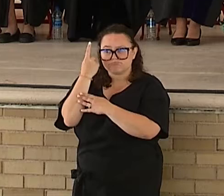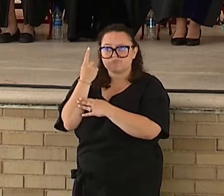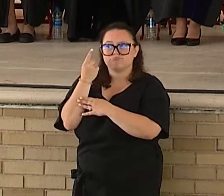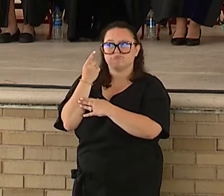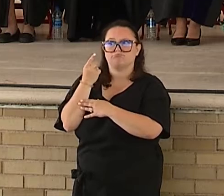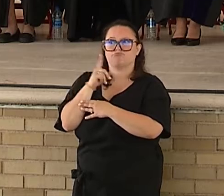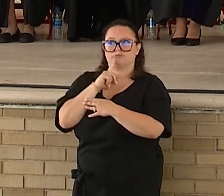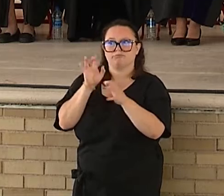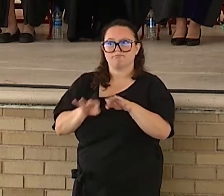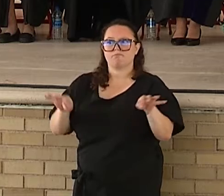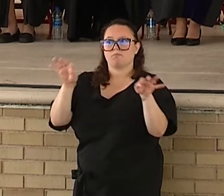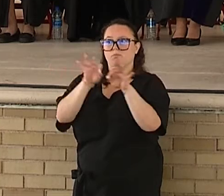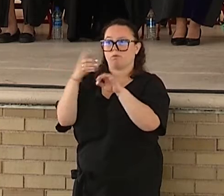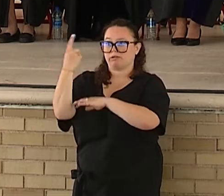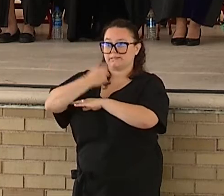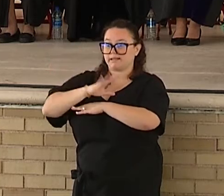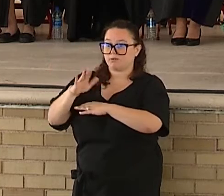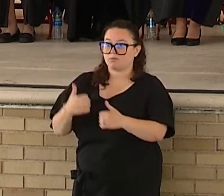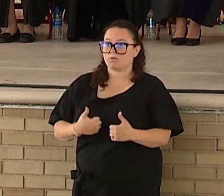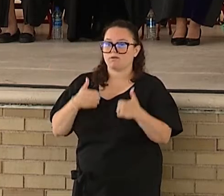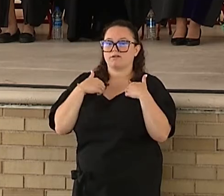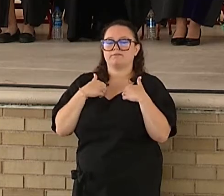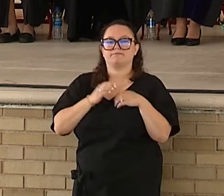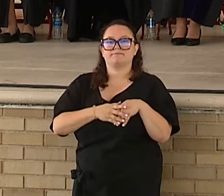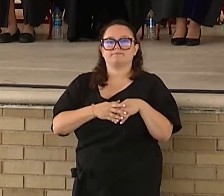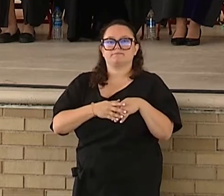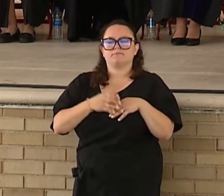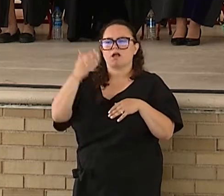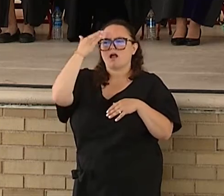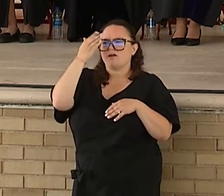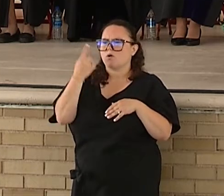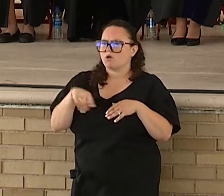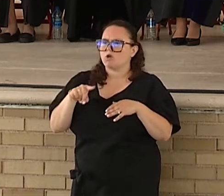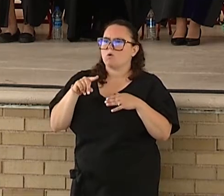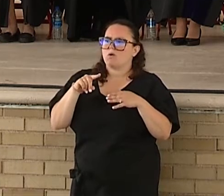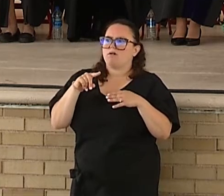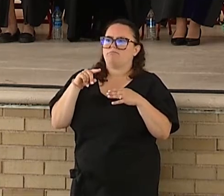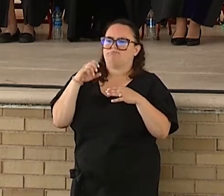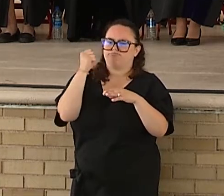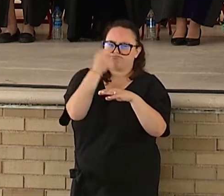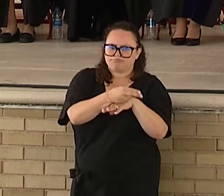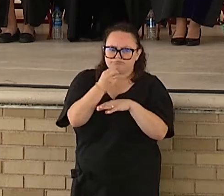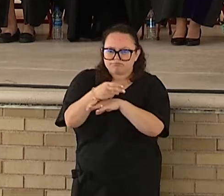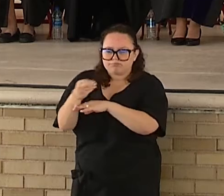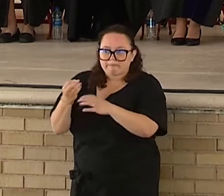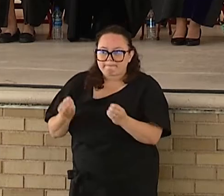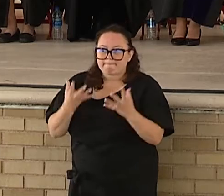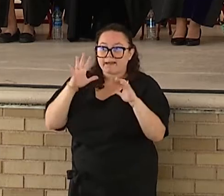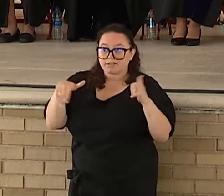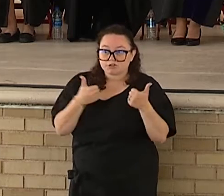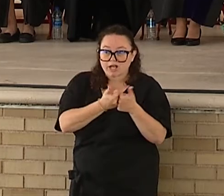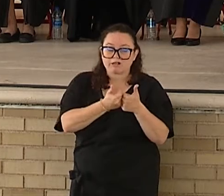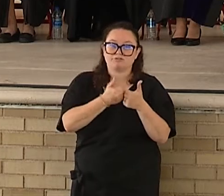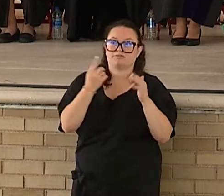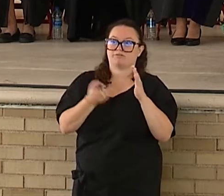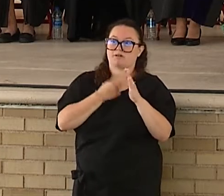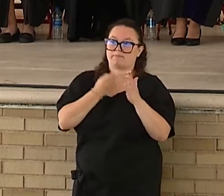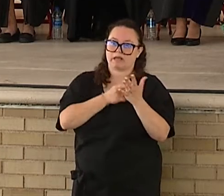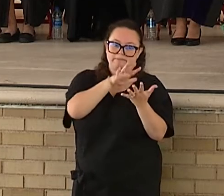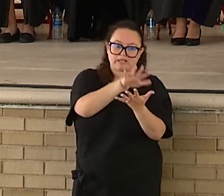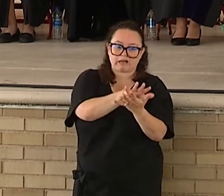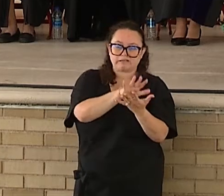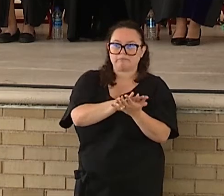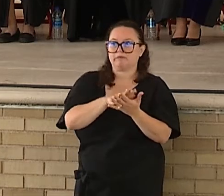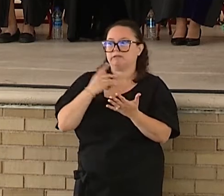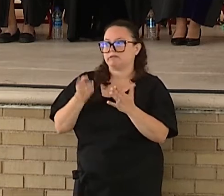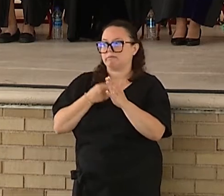your life. Each of you, I know, had to overcome a number of challenges, some of them academic, some of them